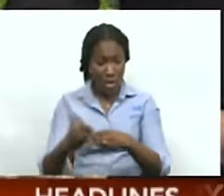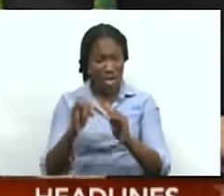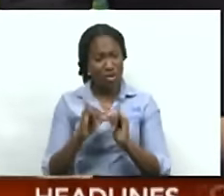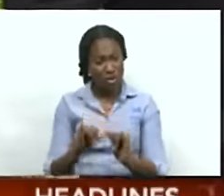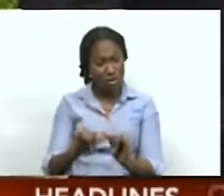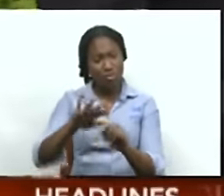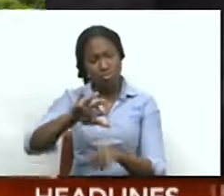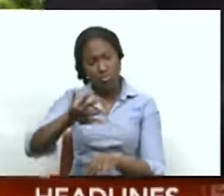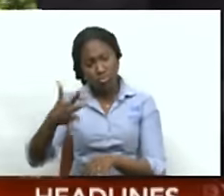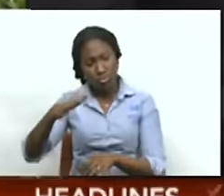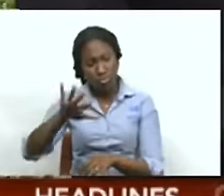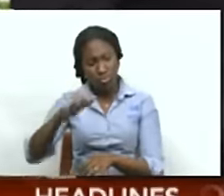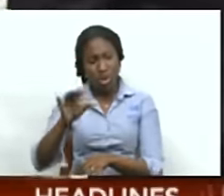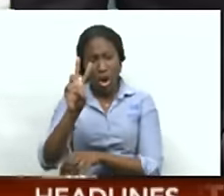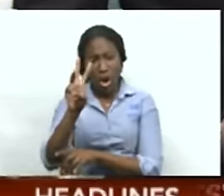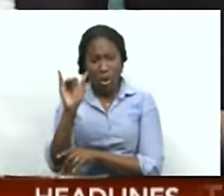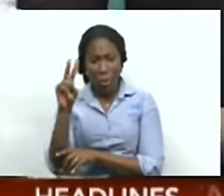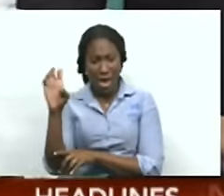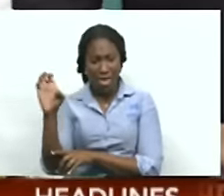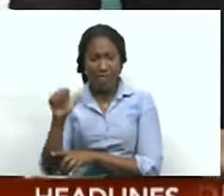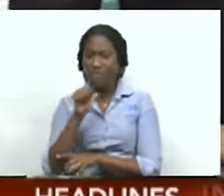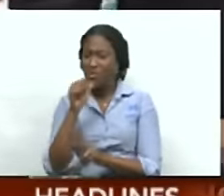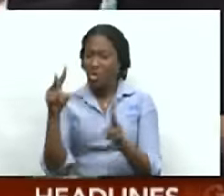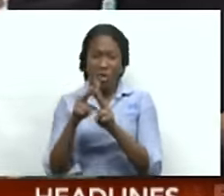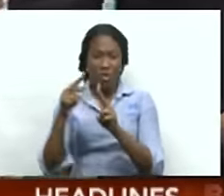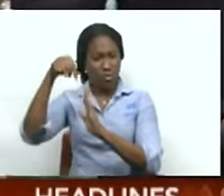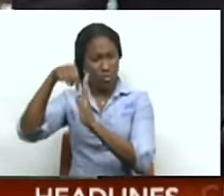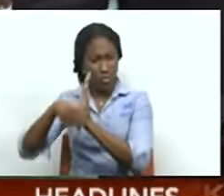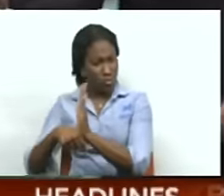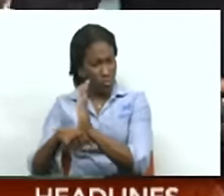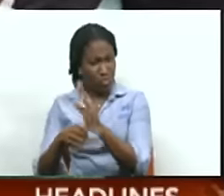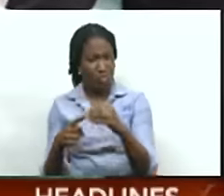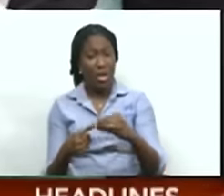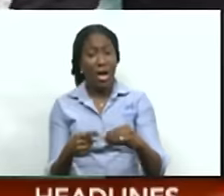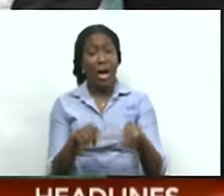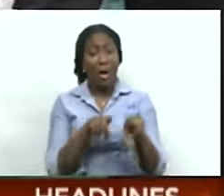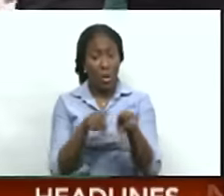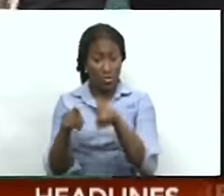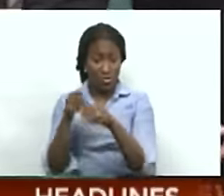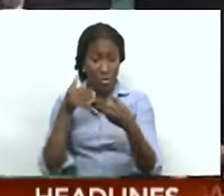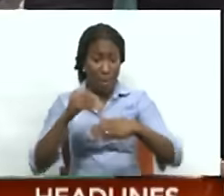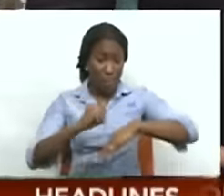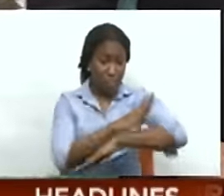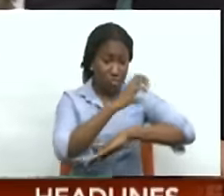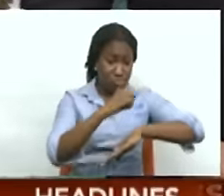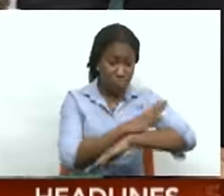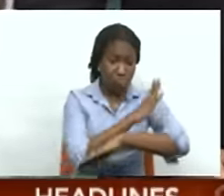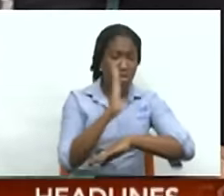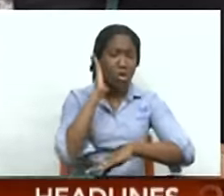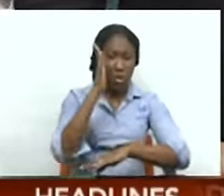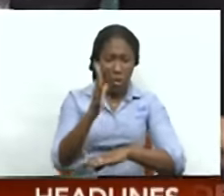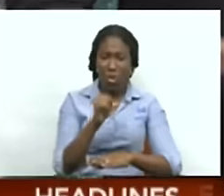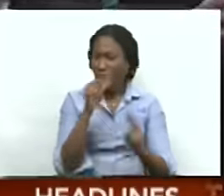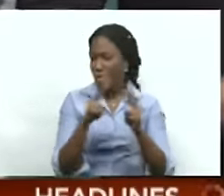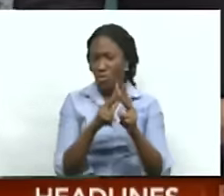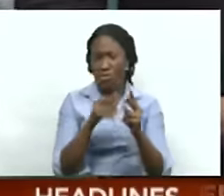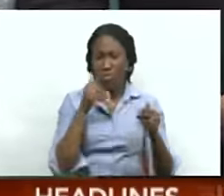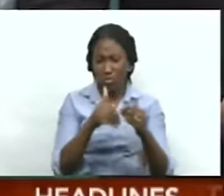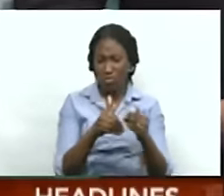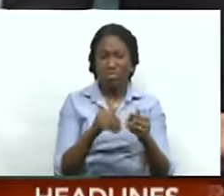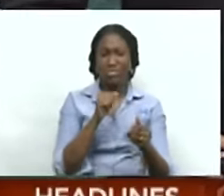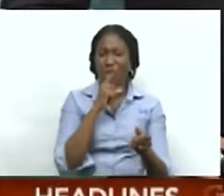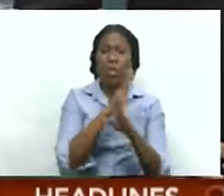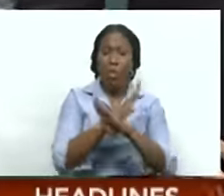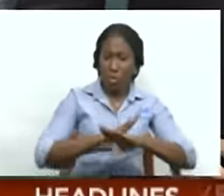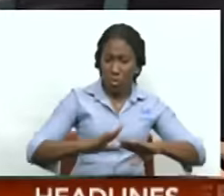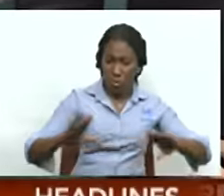2.5 meters, especially in northeastern coastal areas, and in sheltered areas up to 1.5 meters. We still have a combination of spring tides